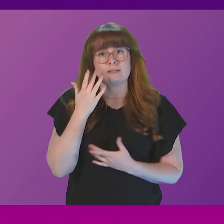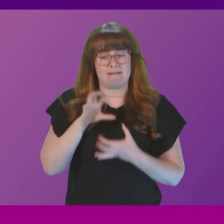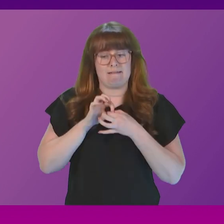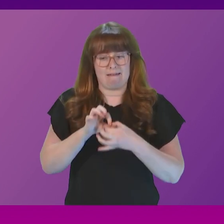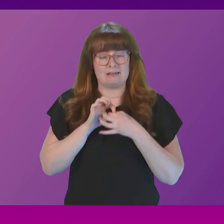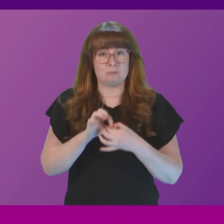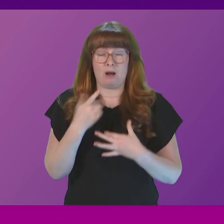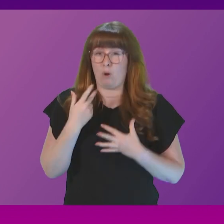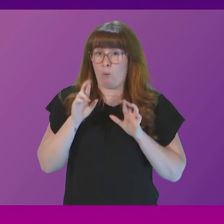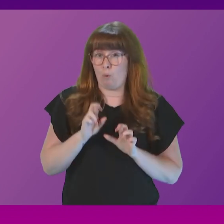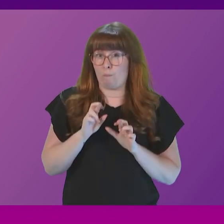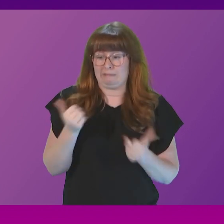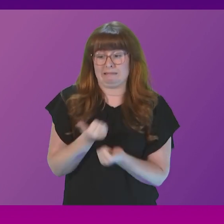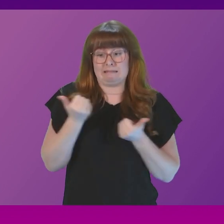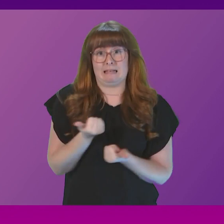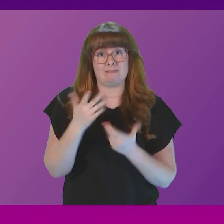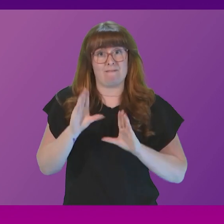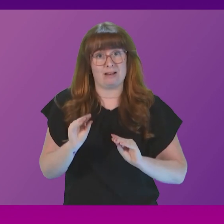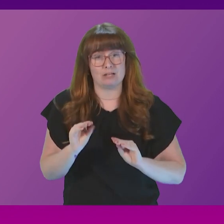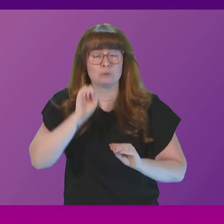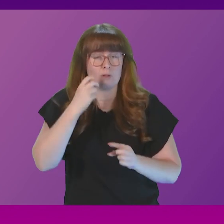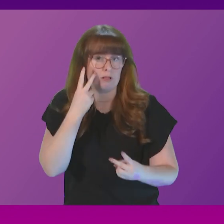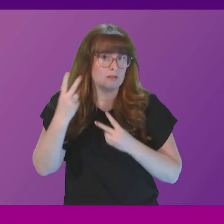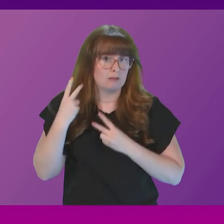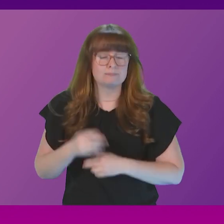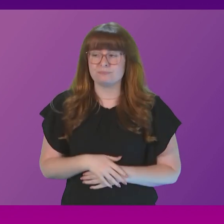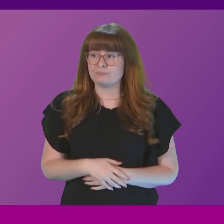engagement, I hope, comes to a successful conclusion.